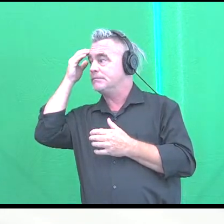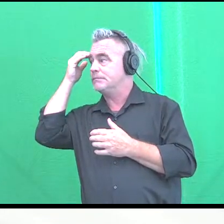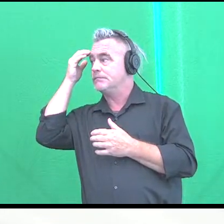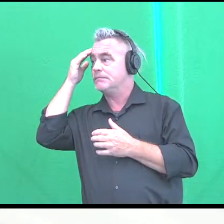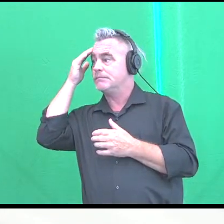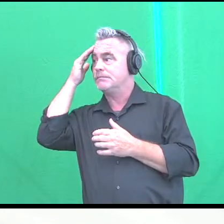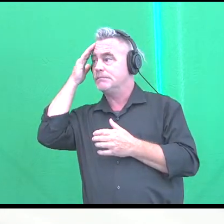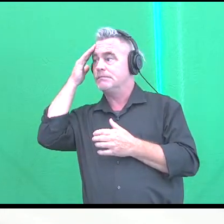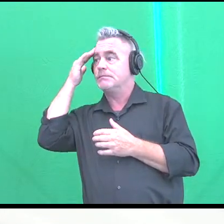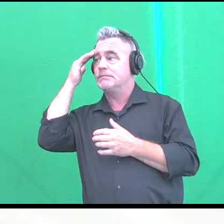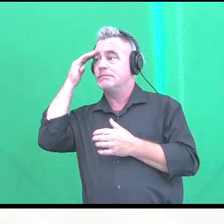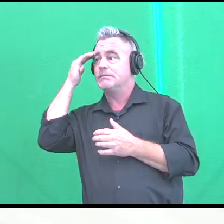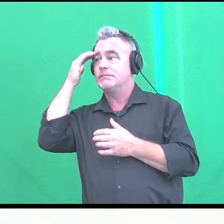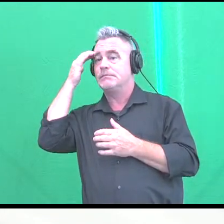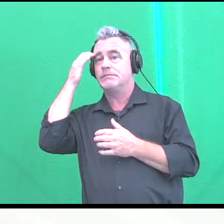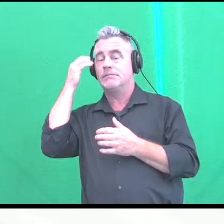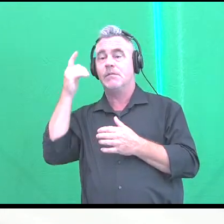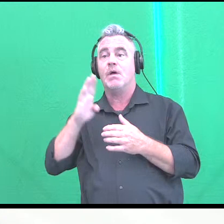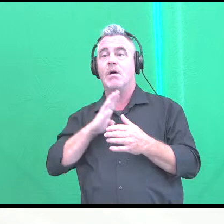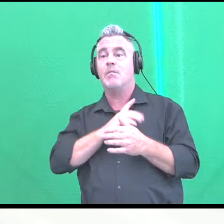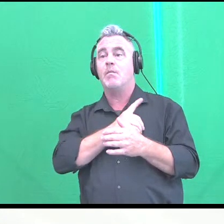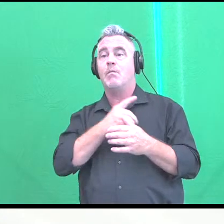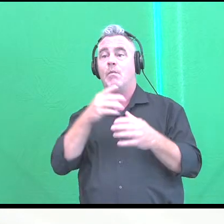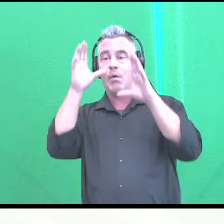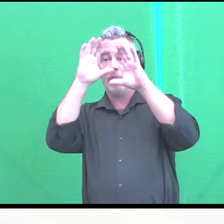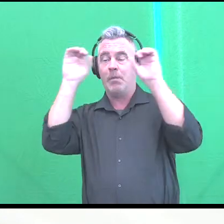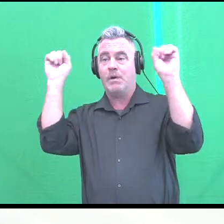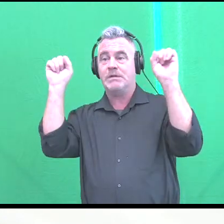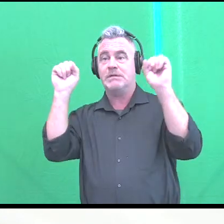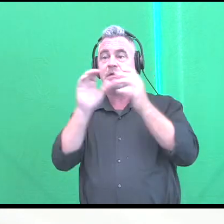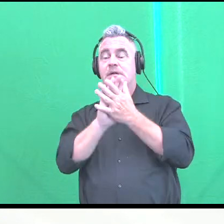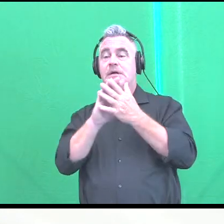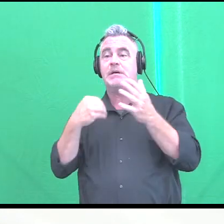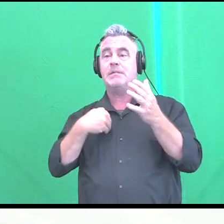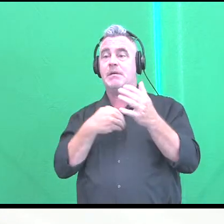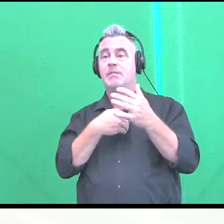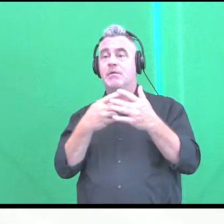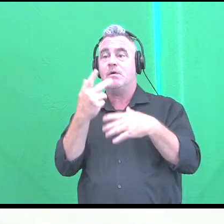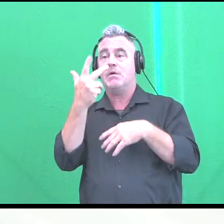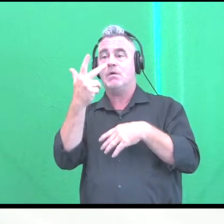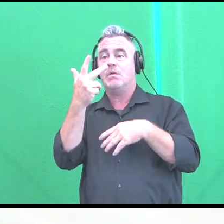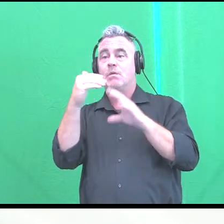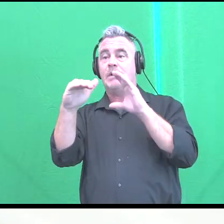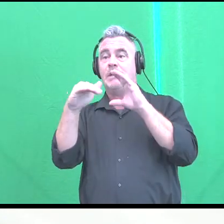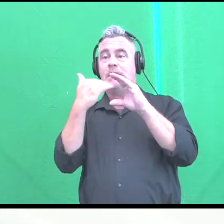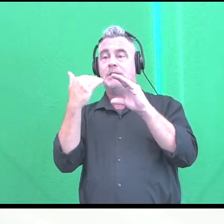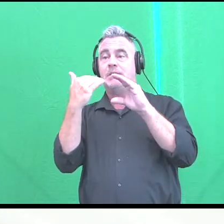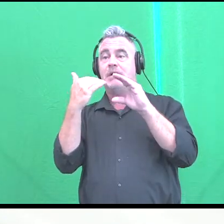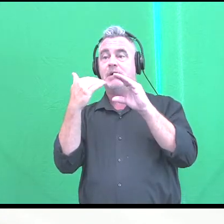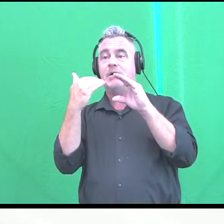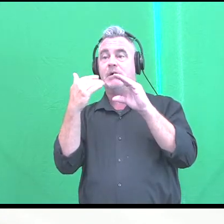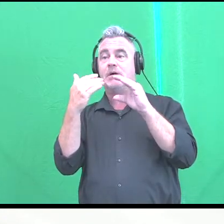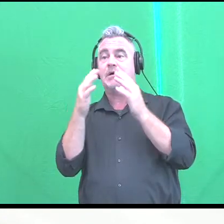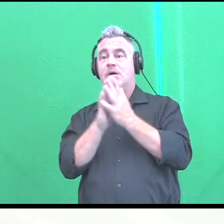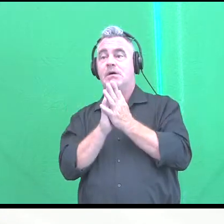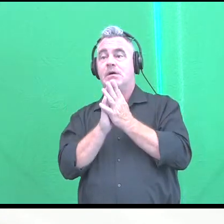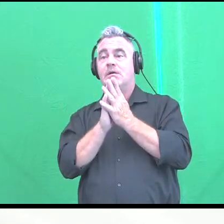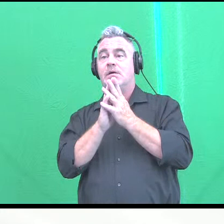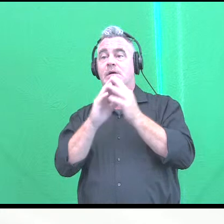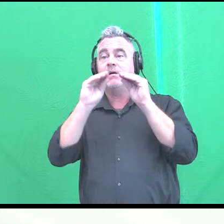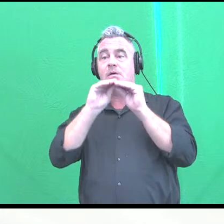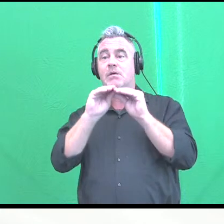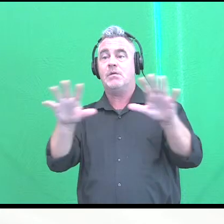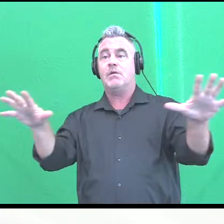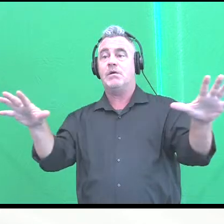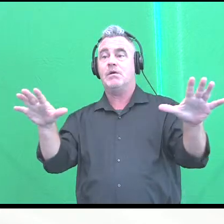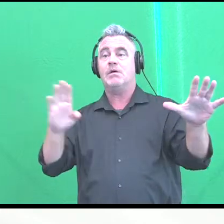Board President and board members, members of the public, we received 3 email comments which have been distributed to